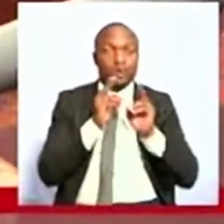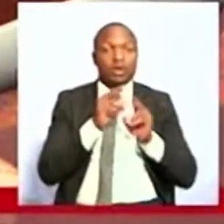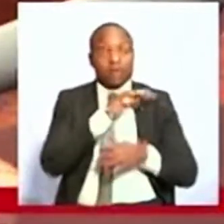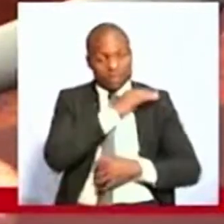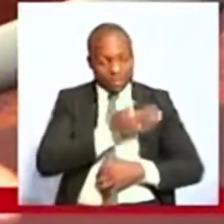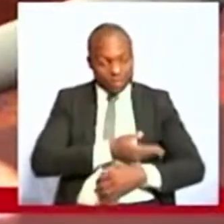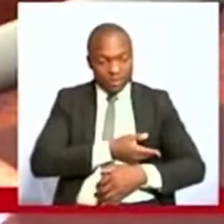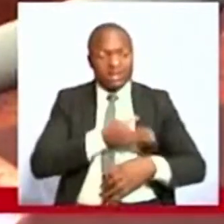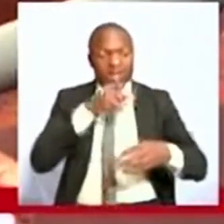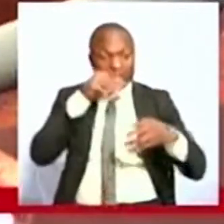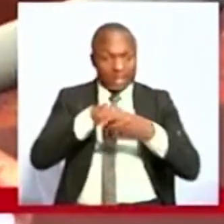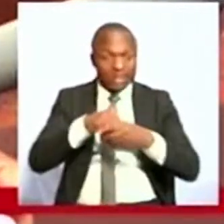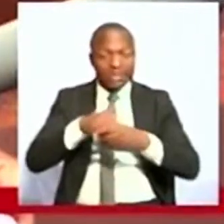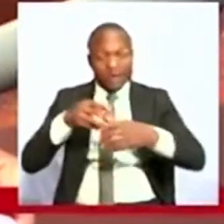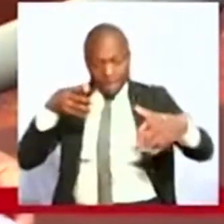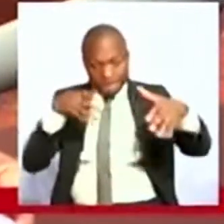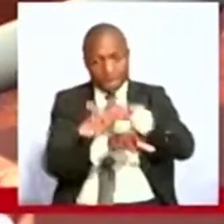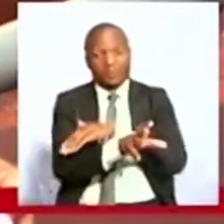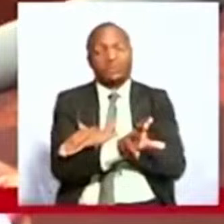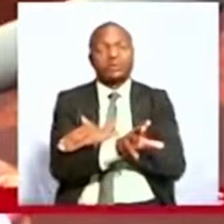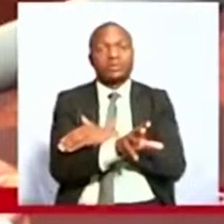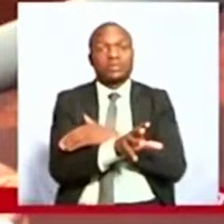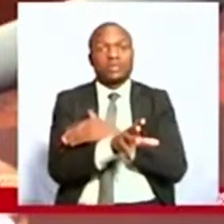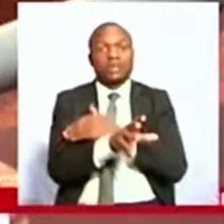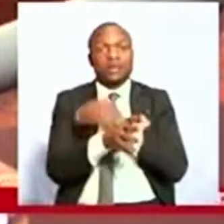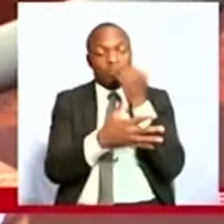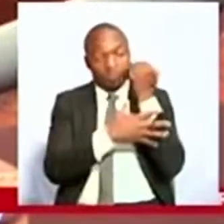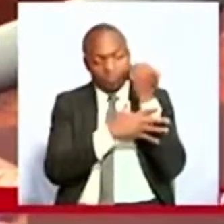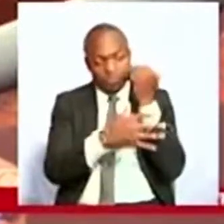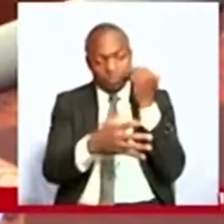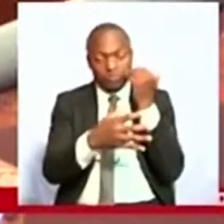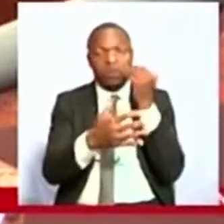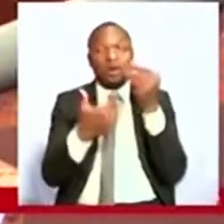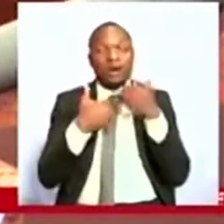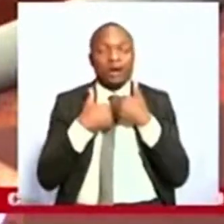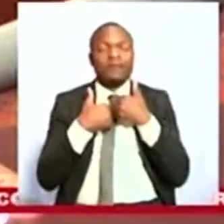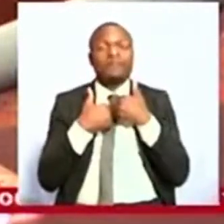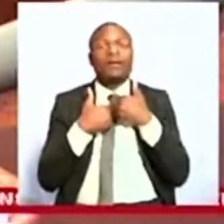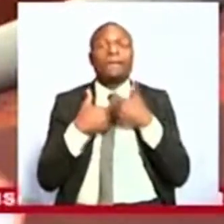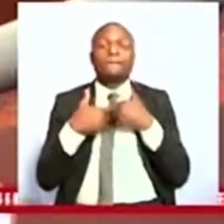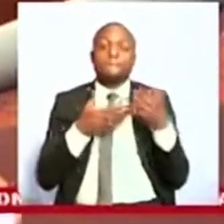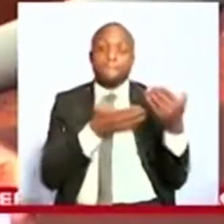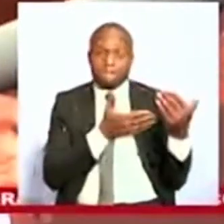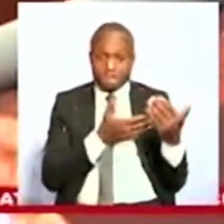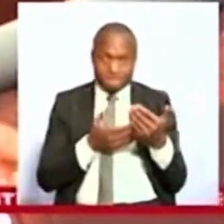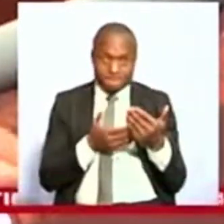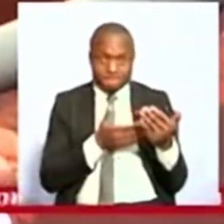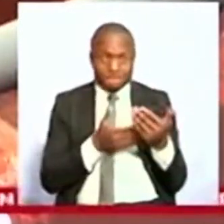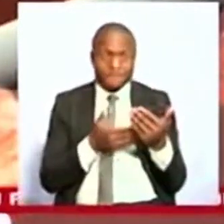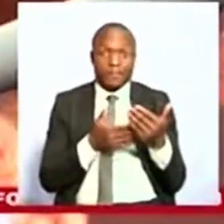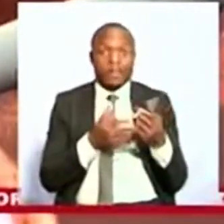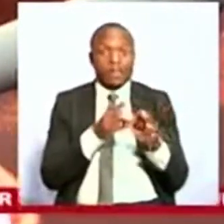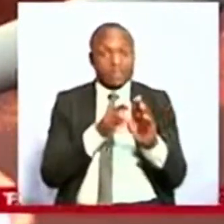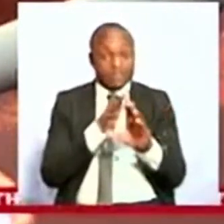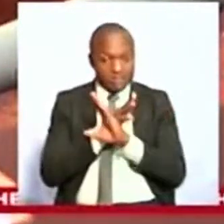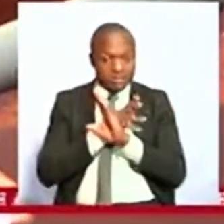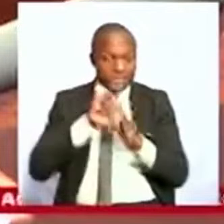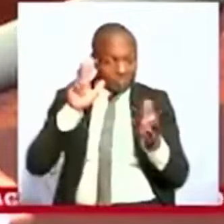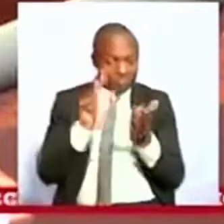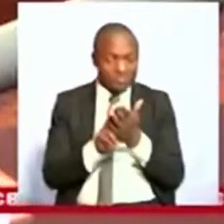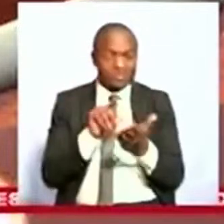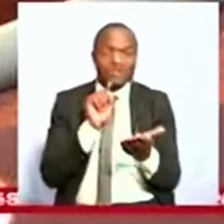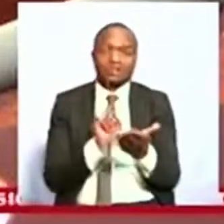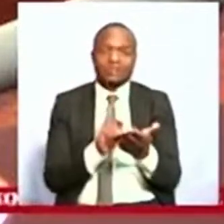who are in custody, who are either pregnant or nursing. Zambia signed this protocol and is